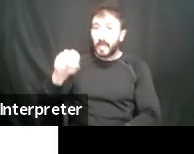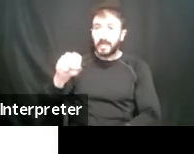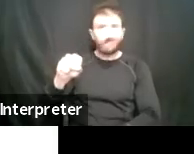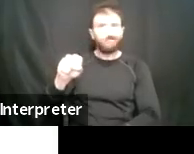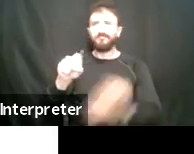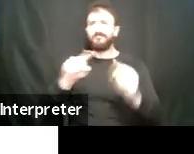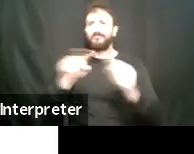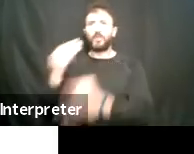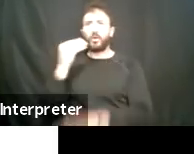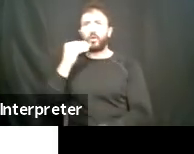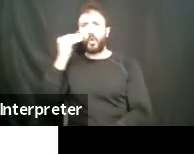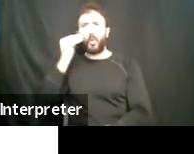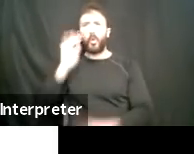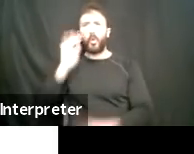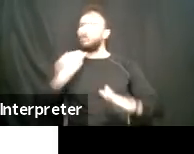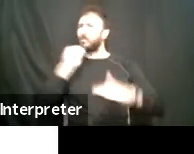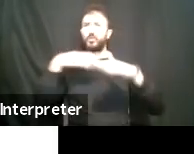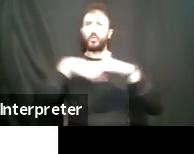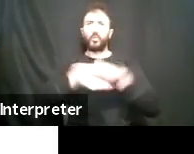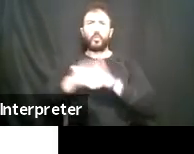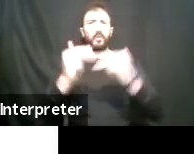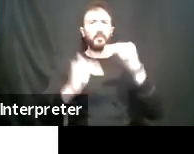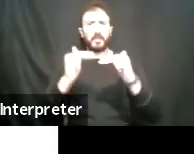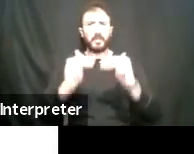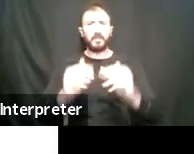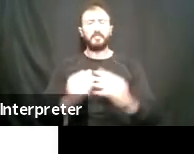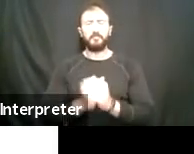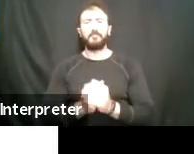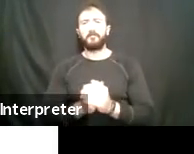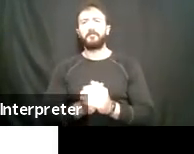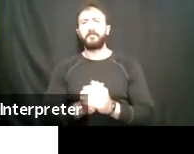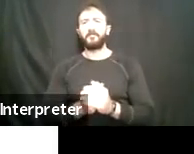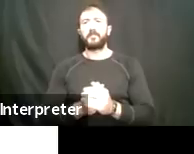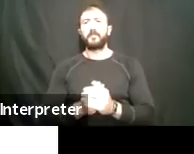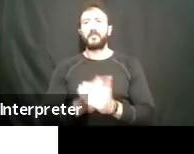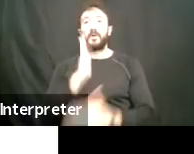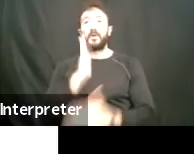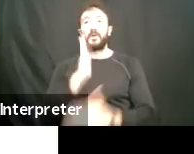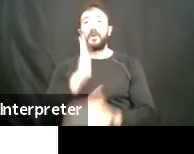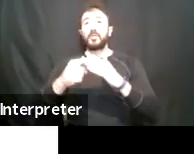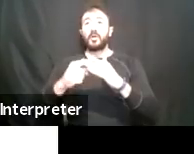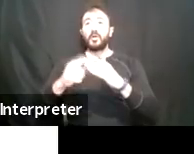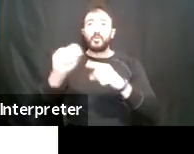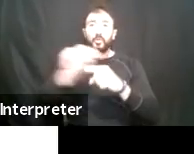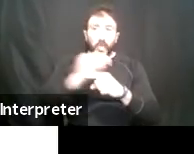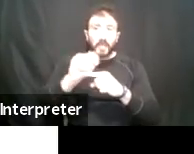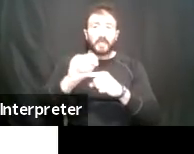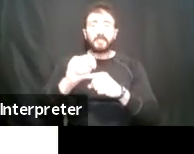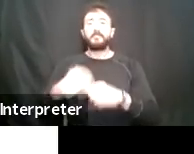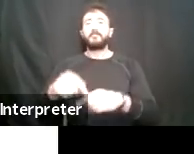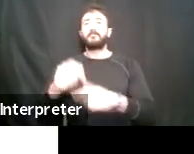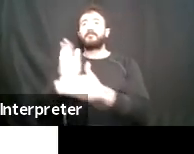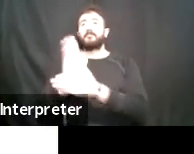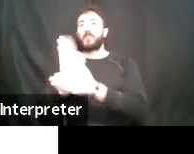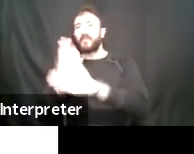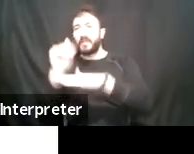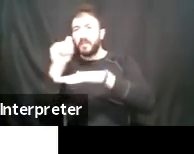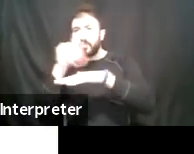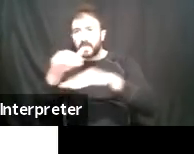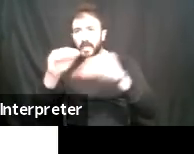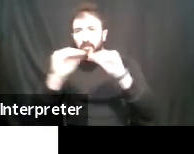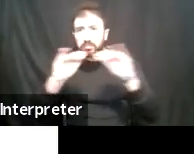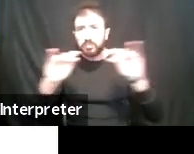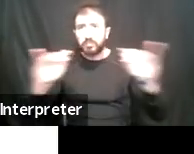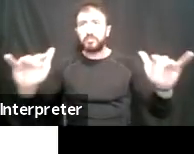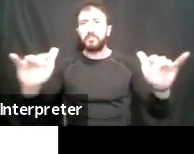will start training and sending out the video as well as training instructions to